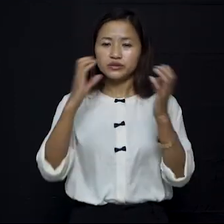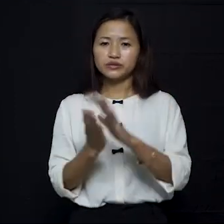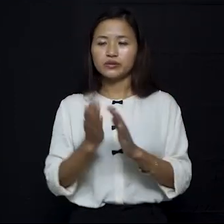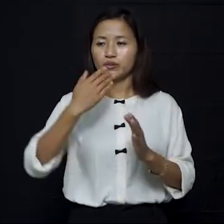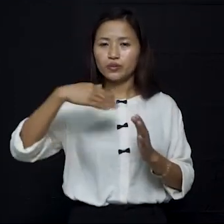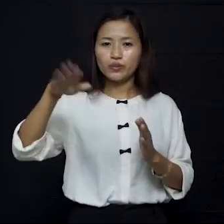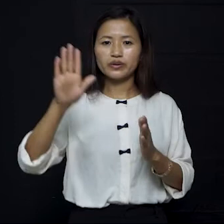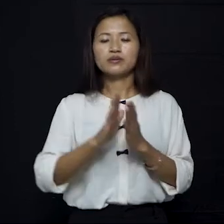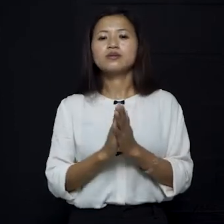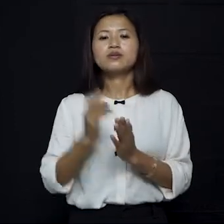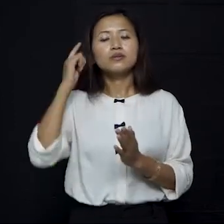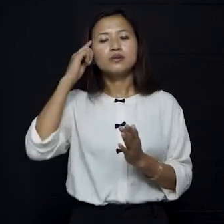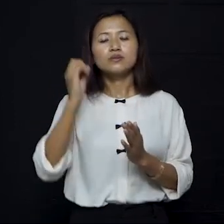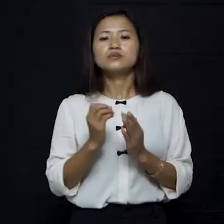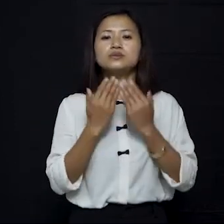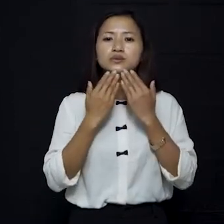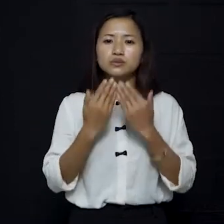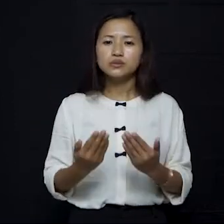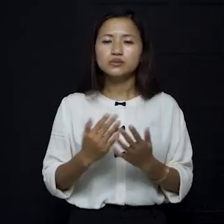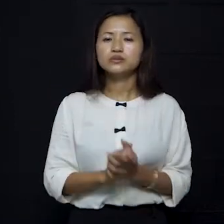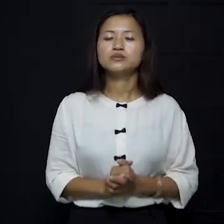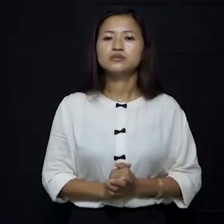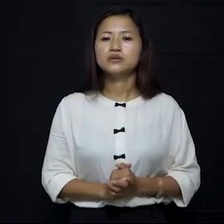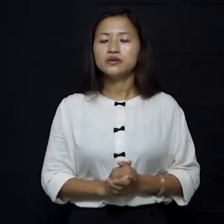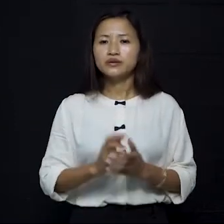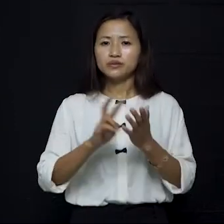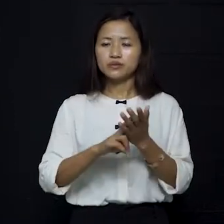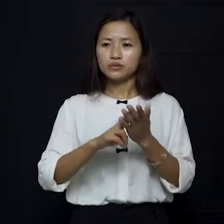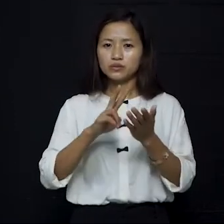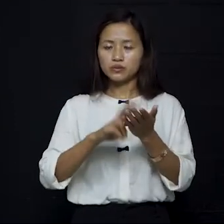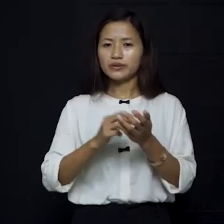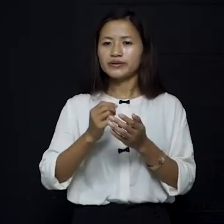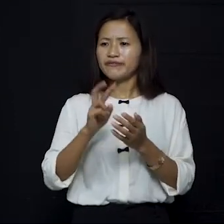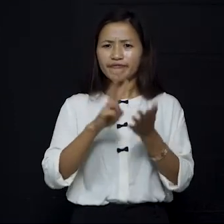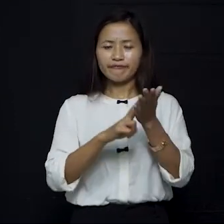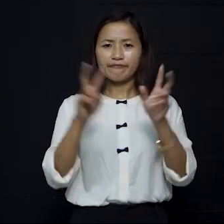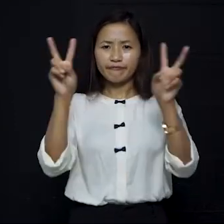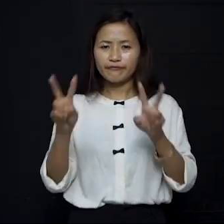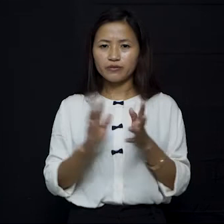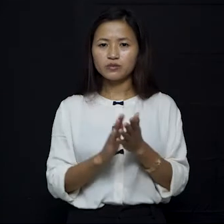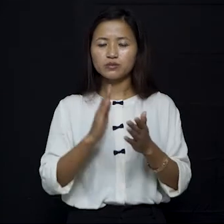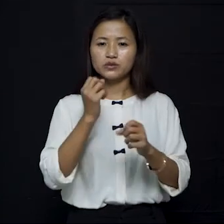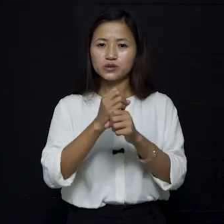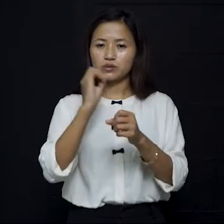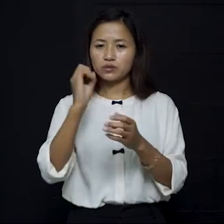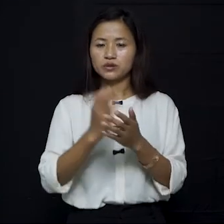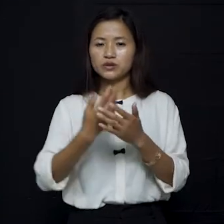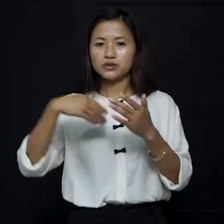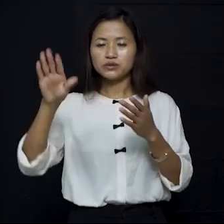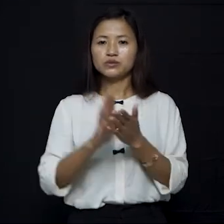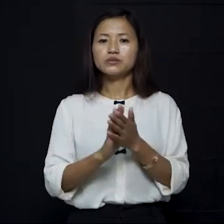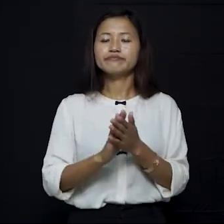went to school. Now you see that only the verb go had been changed to went, right? And in past continuous